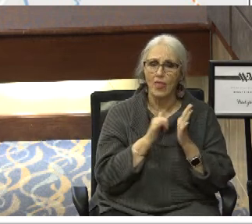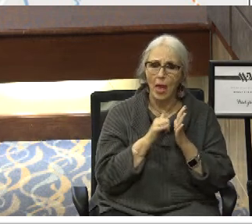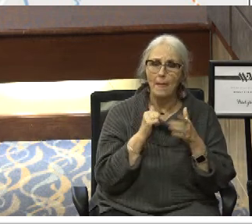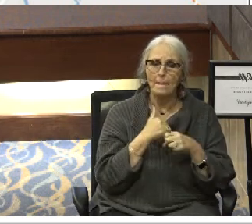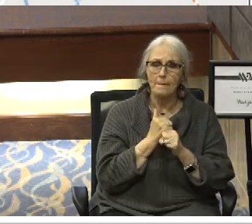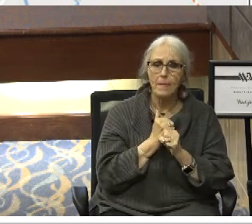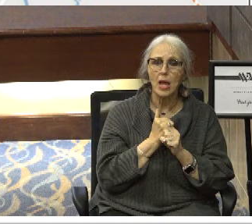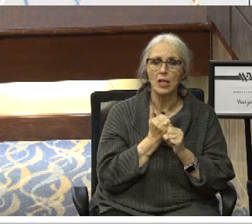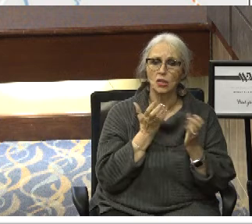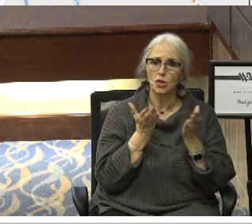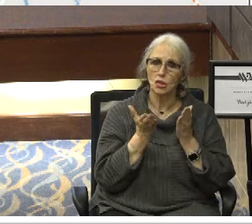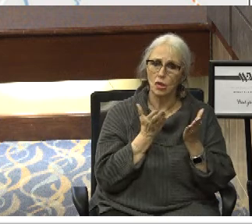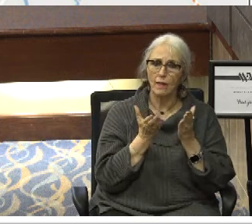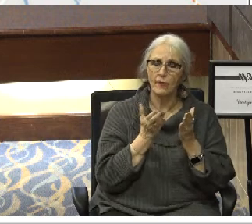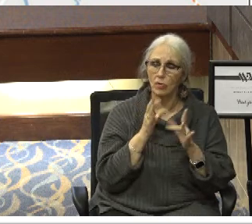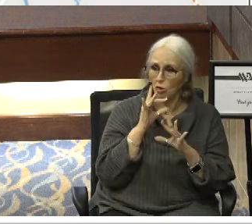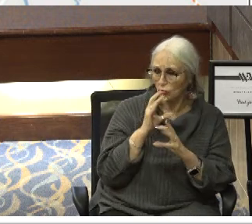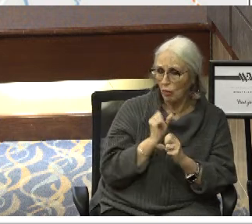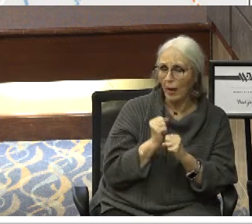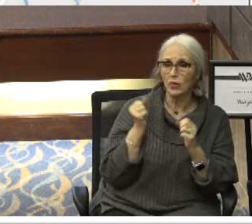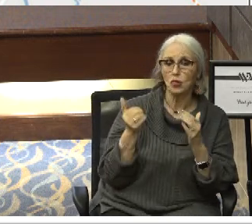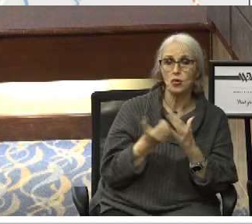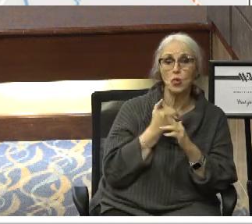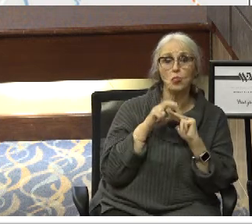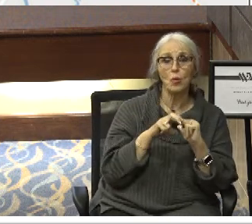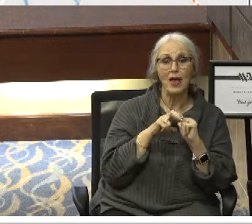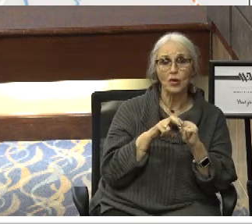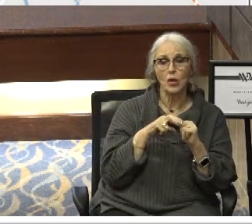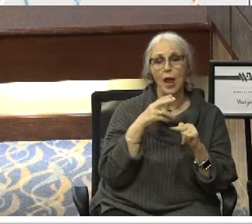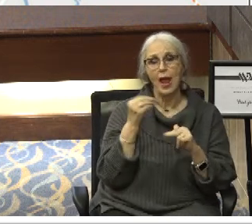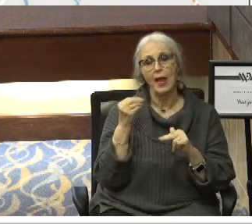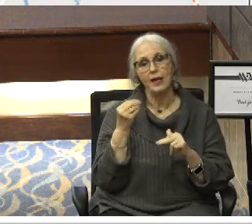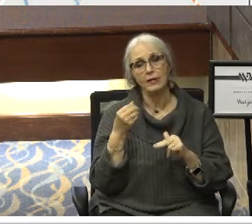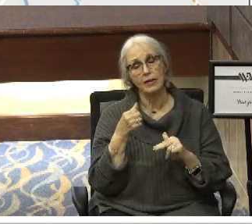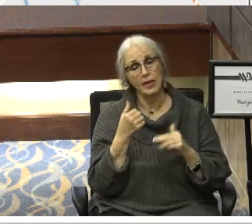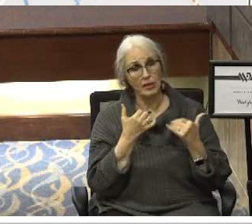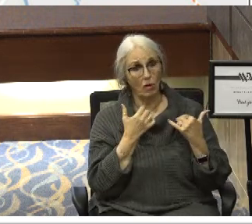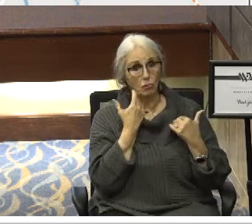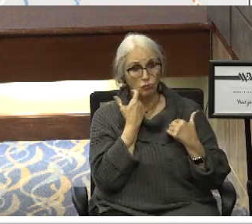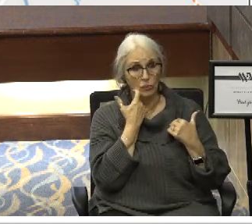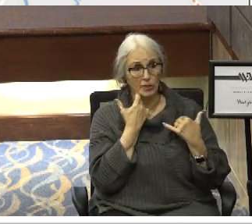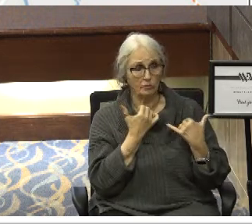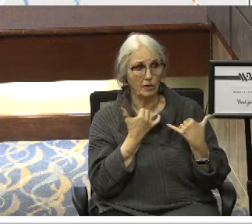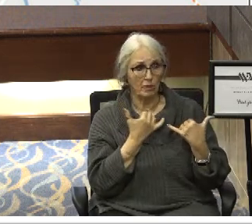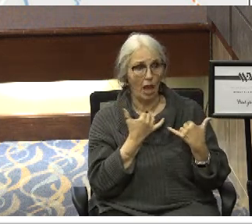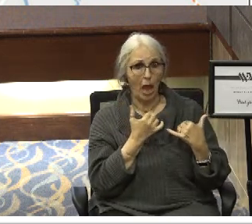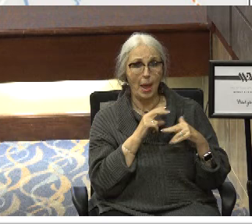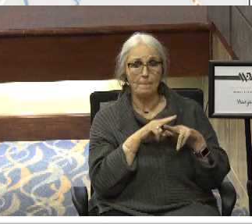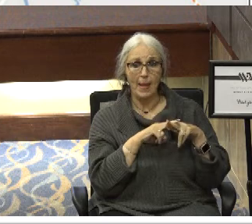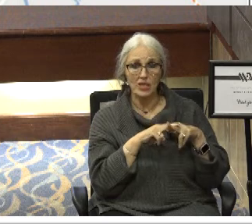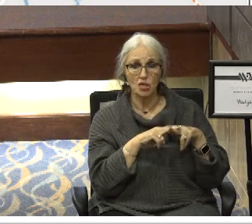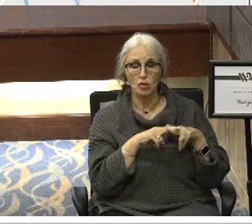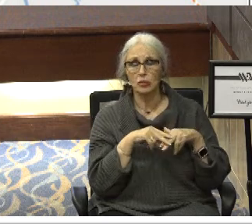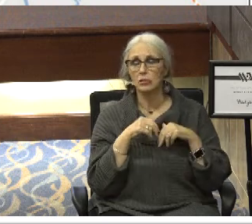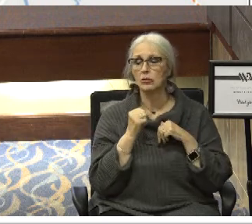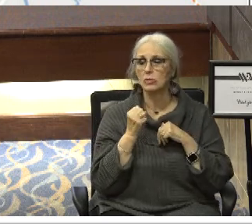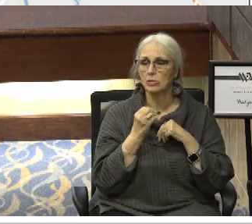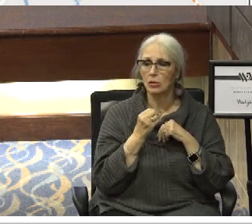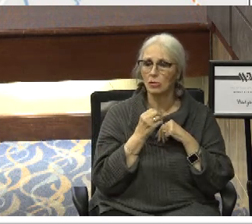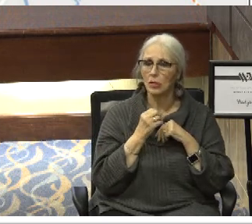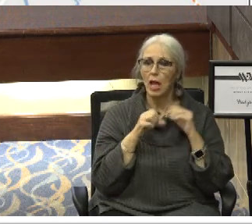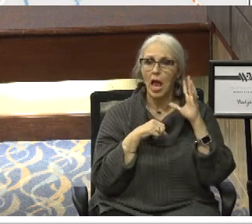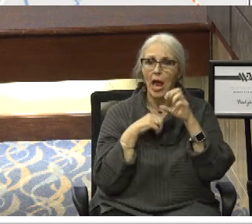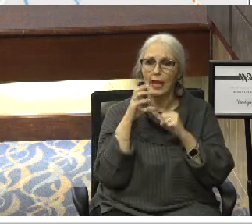service attractive to new riders as well as make it easier for existing passengers. Opportunity to connect isolated transit markets and